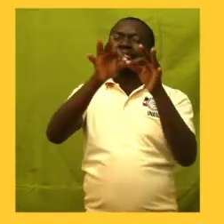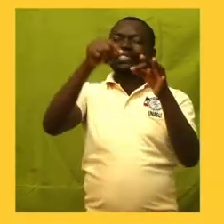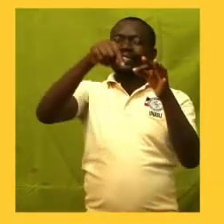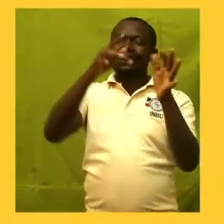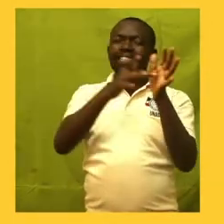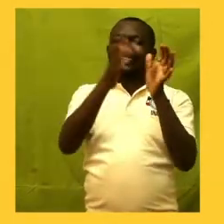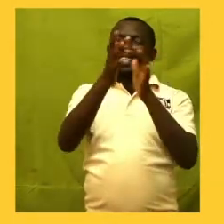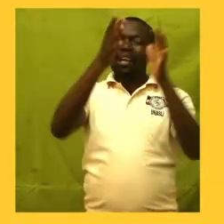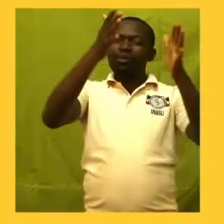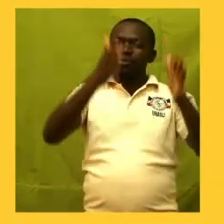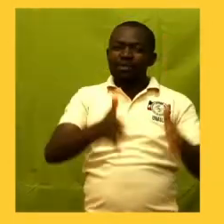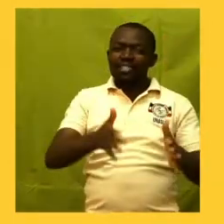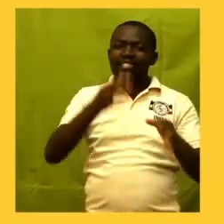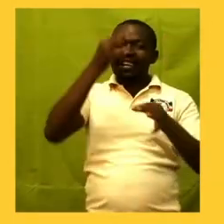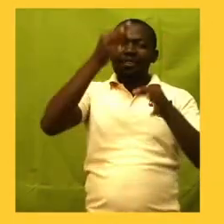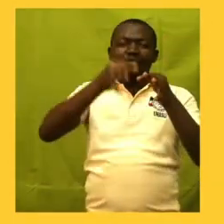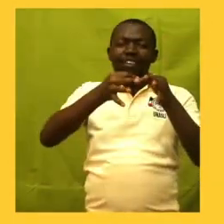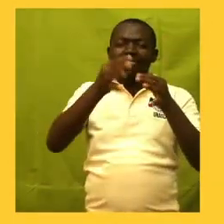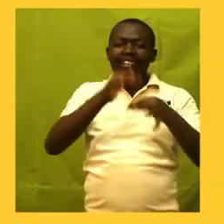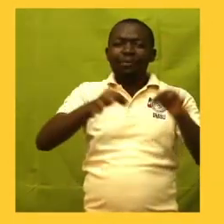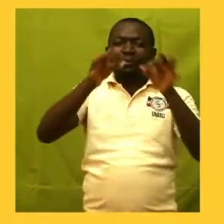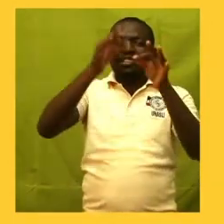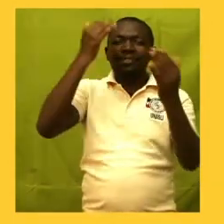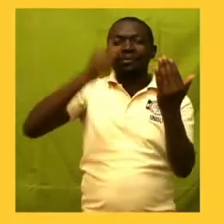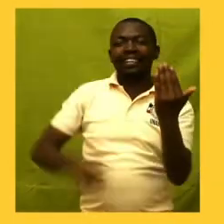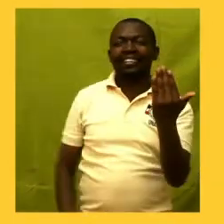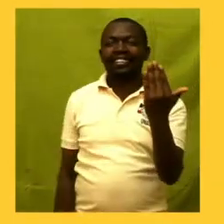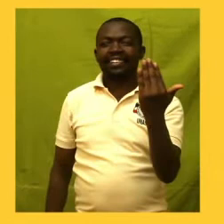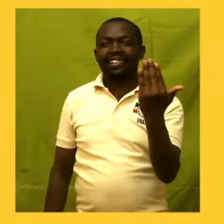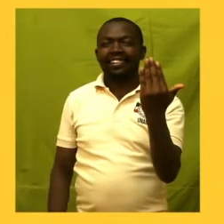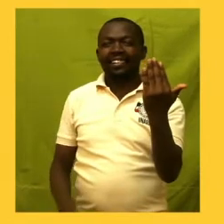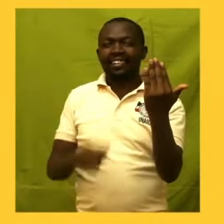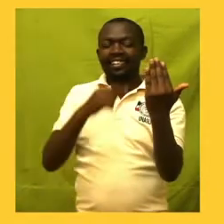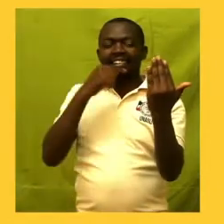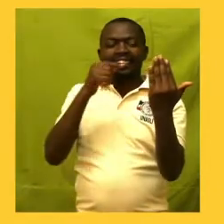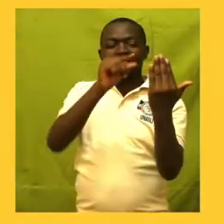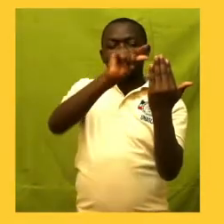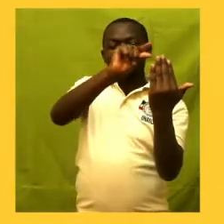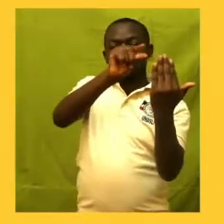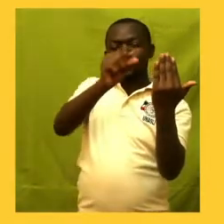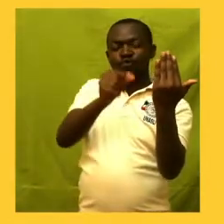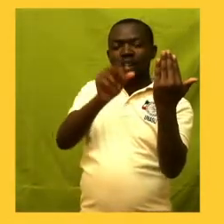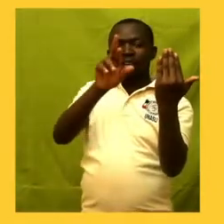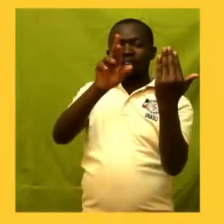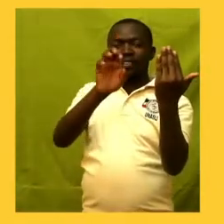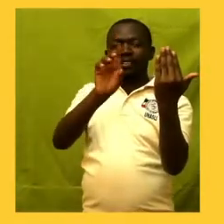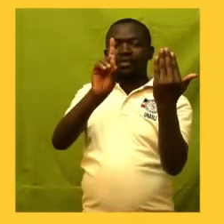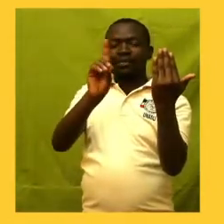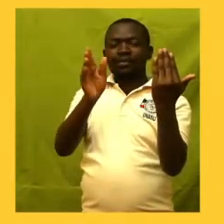Why is the Red Sea important in the Christian faith?